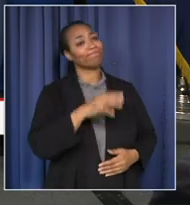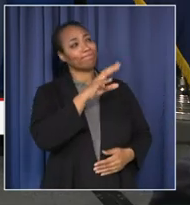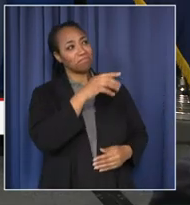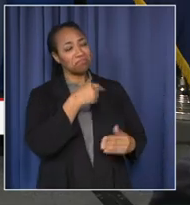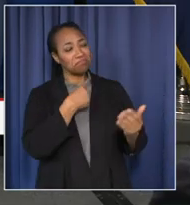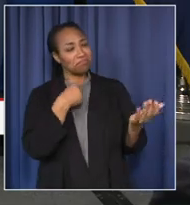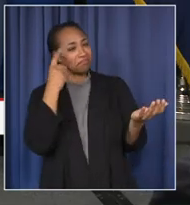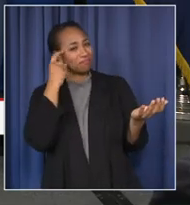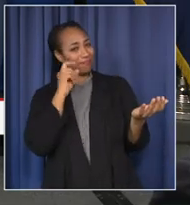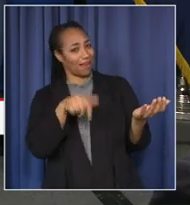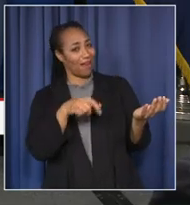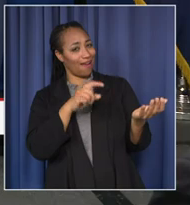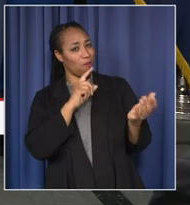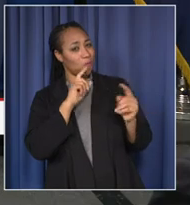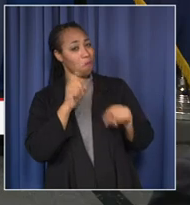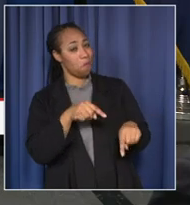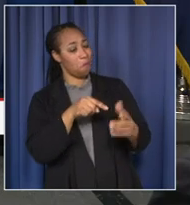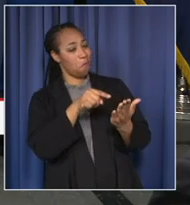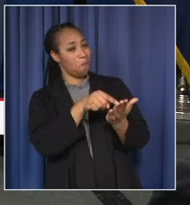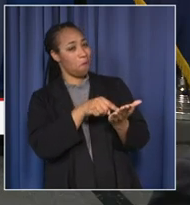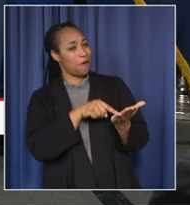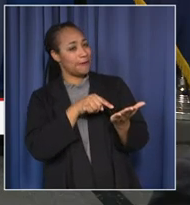among your colleagues here,